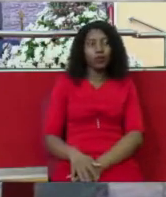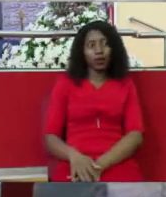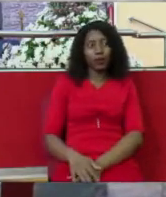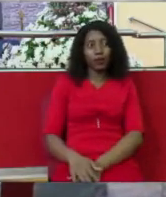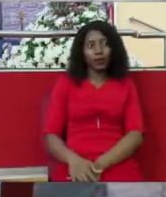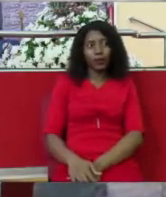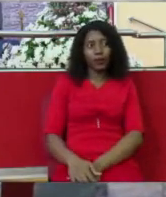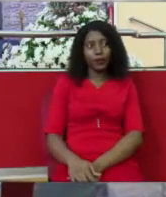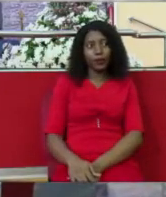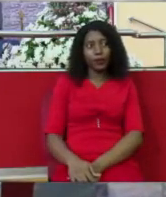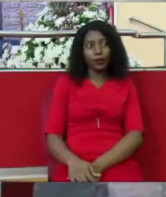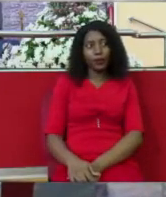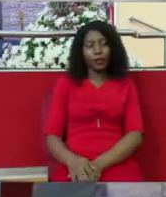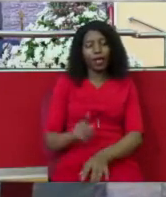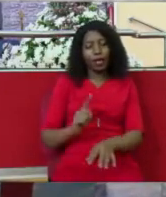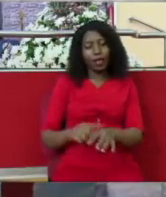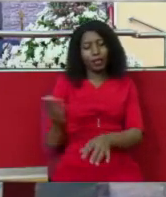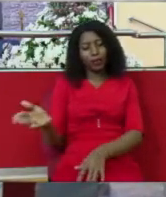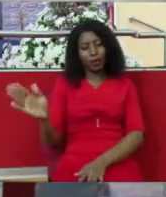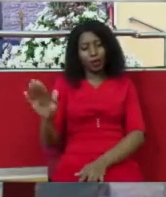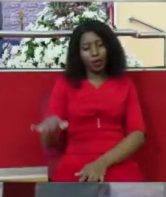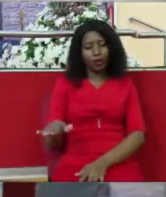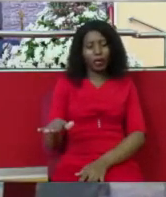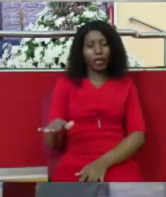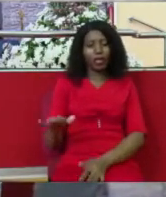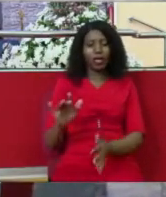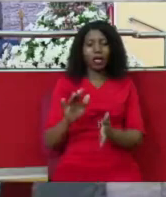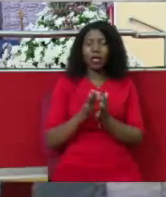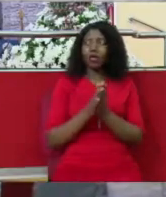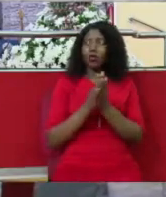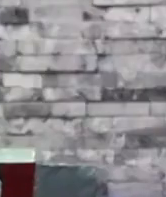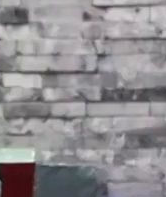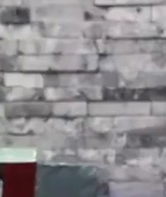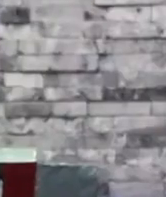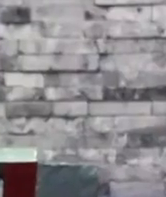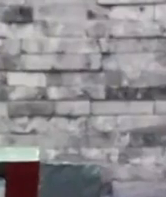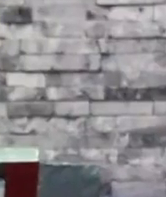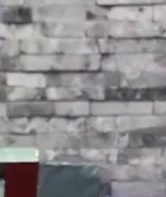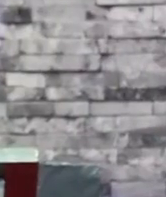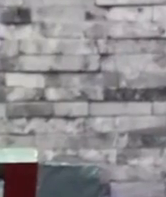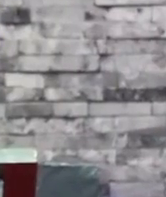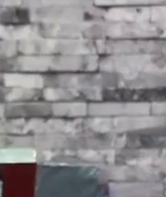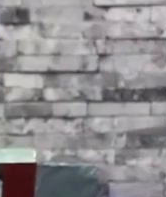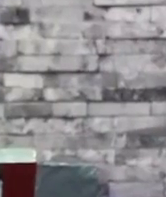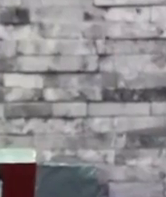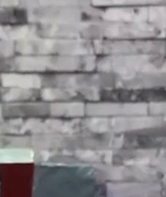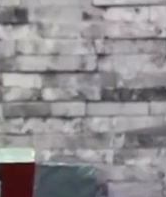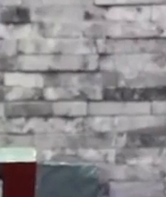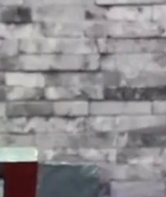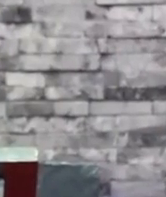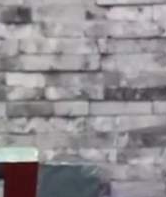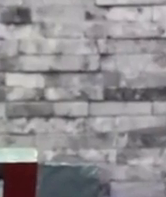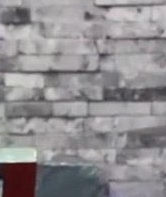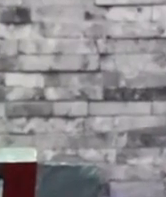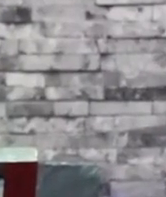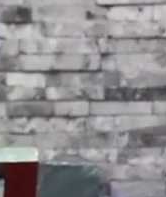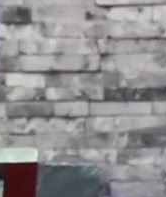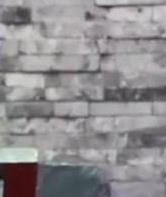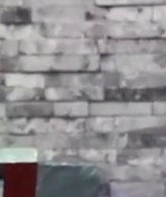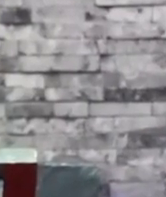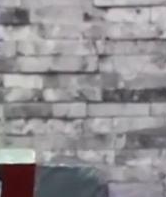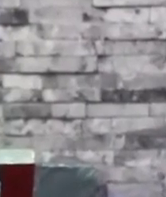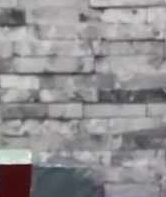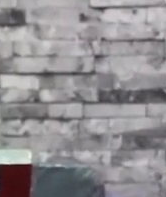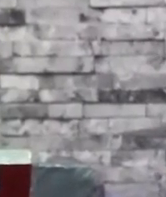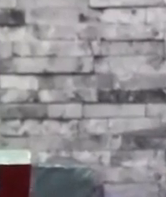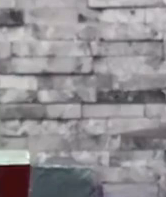wa Bwana. And when we go back to that scripture, Jonah chapter 1 again, tukienda tena kwa yale maandiko katika Jonah sura ya